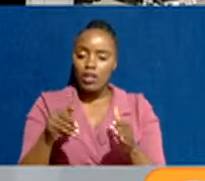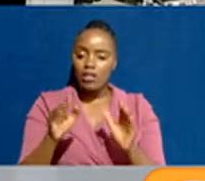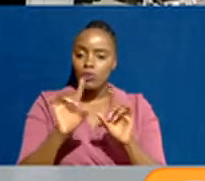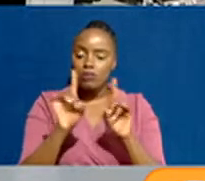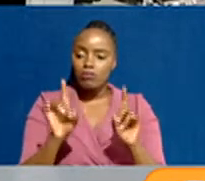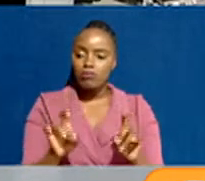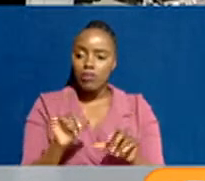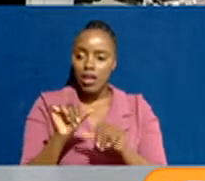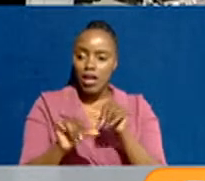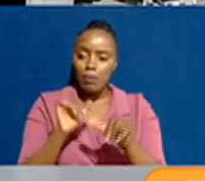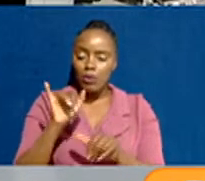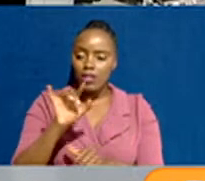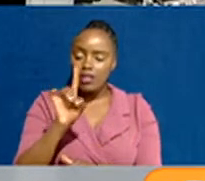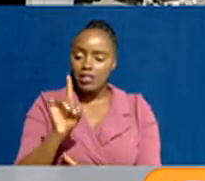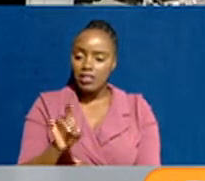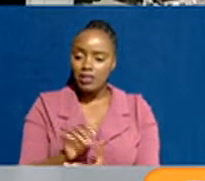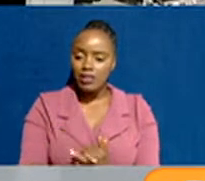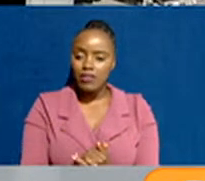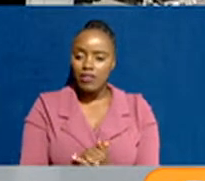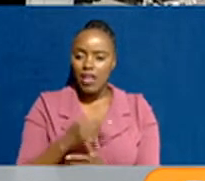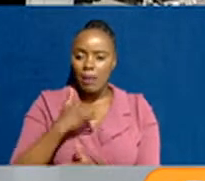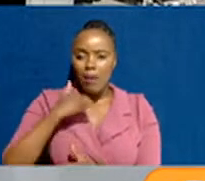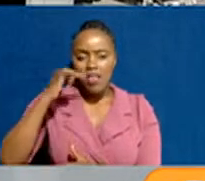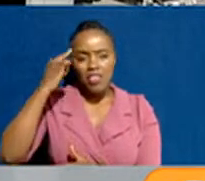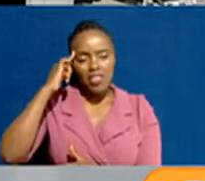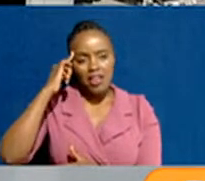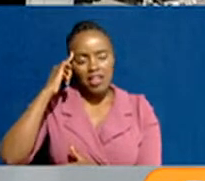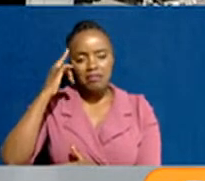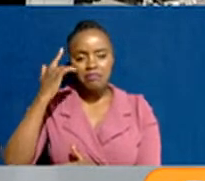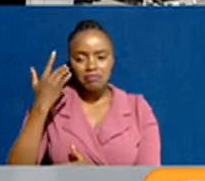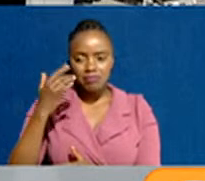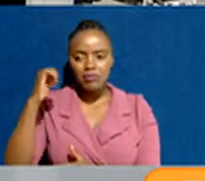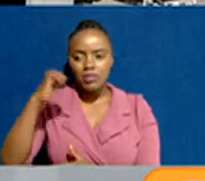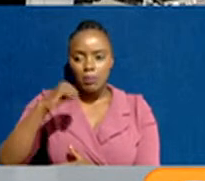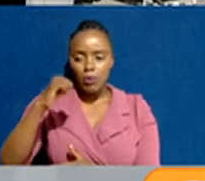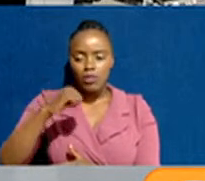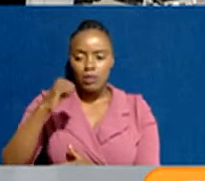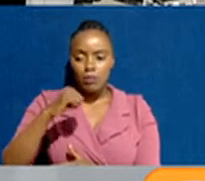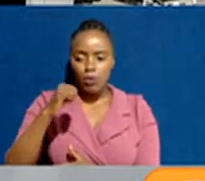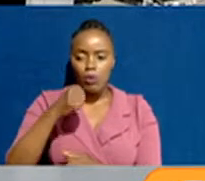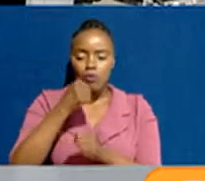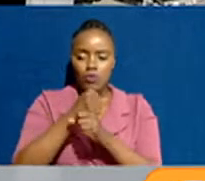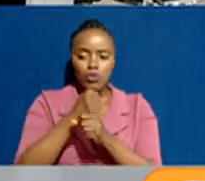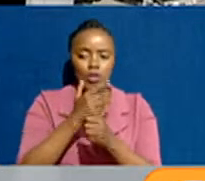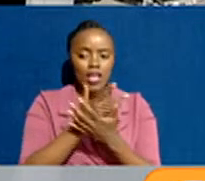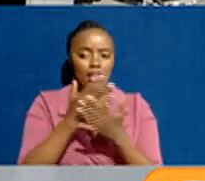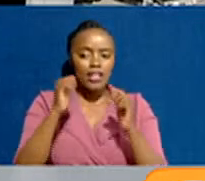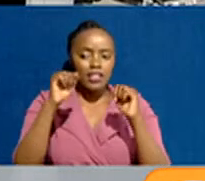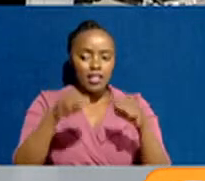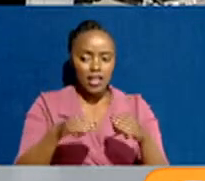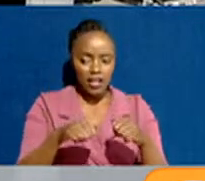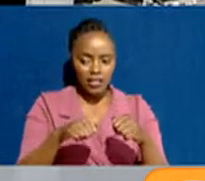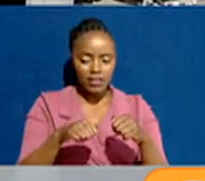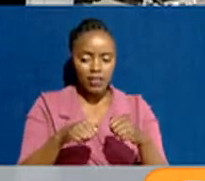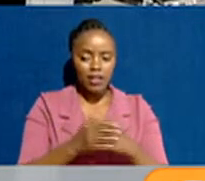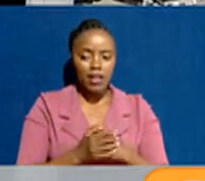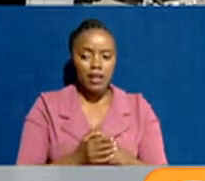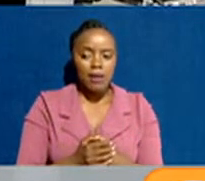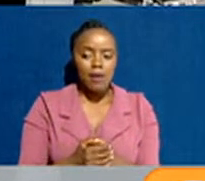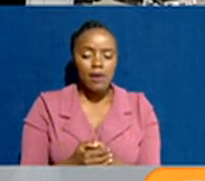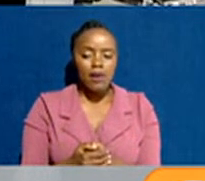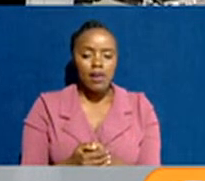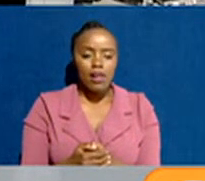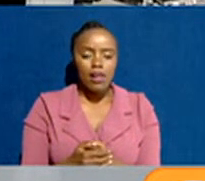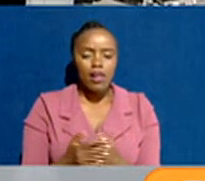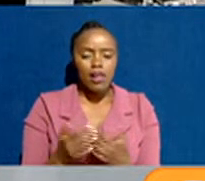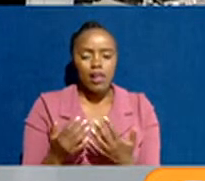take? Trevor, I think it we can do anything that we want.